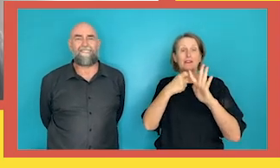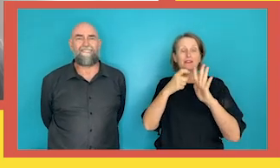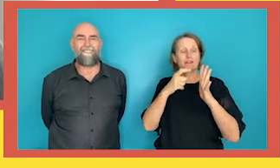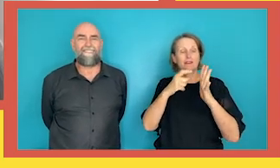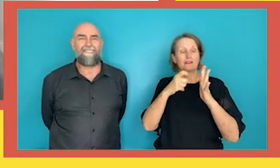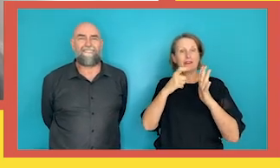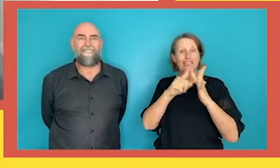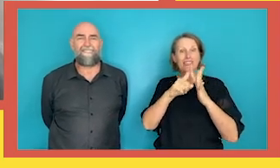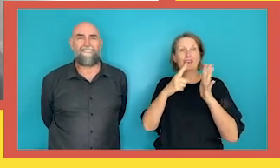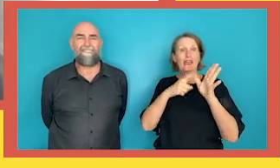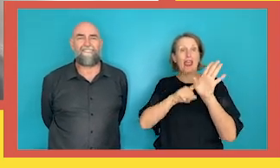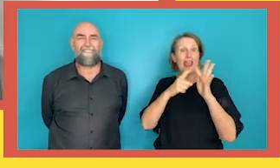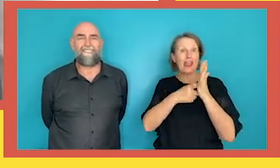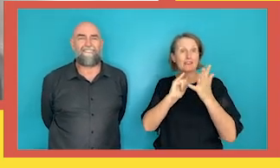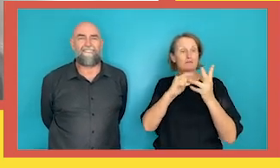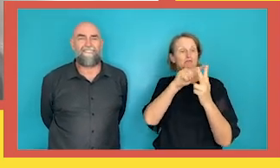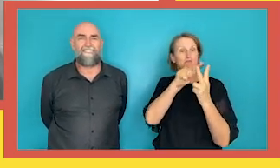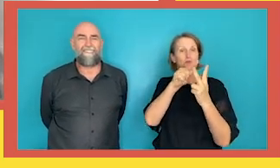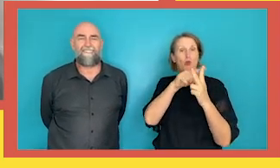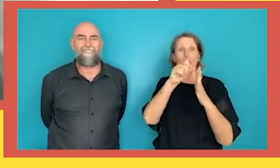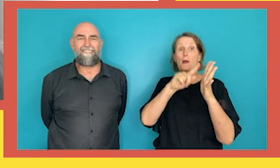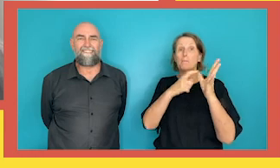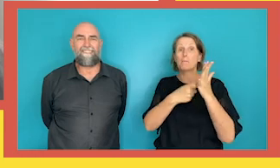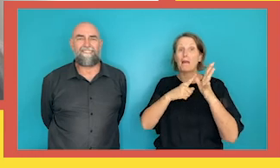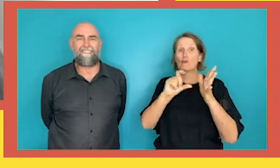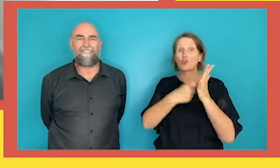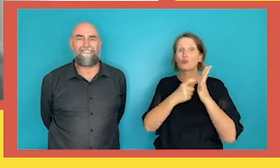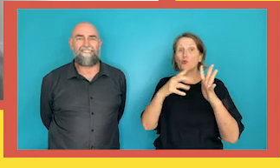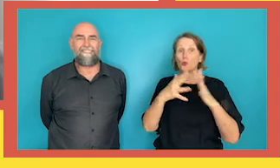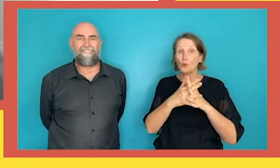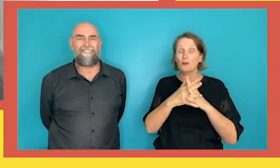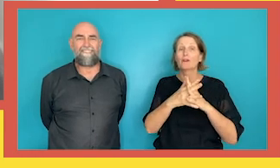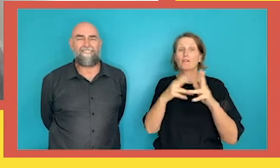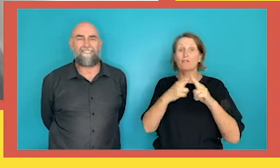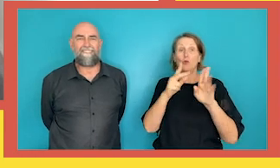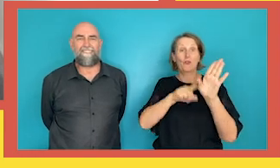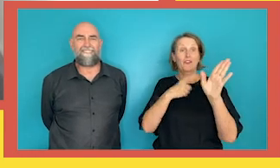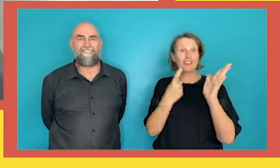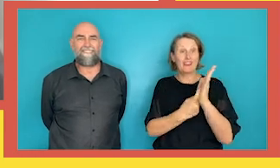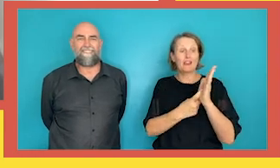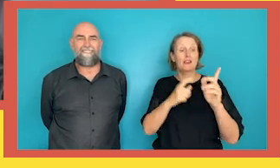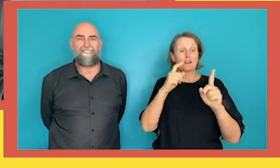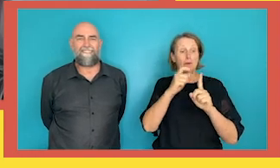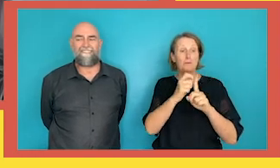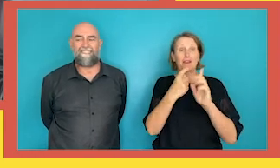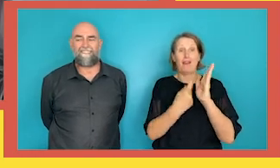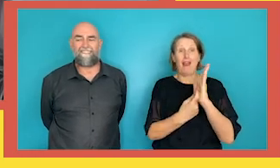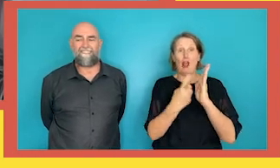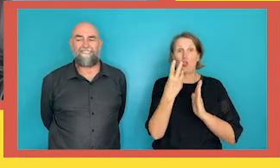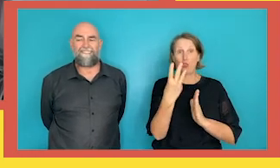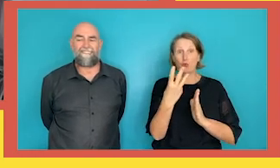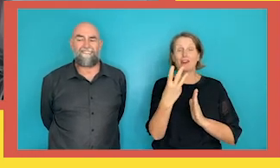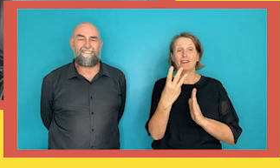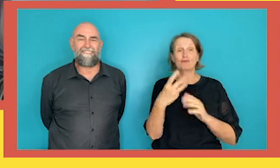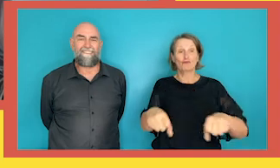Para Crew of the Year after breaking through this first World Championship gold medal in the PR3 Mixed Double Sculls